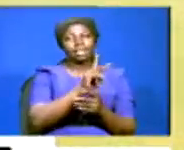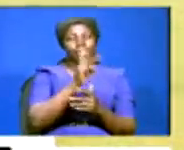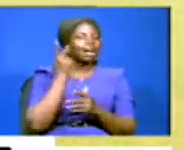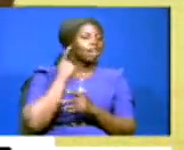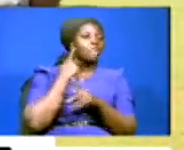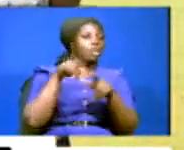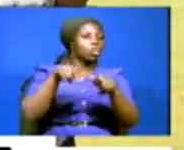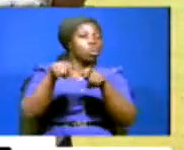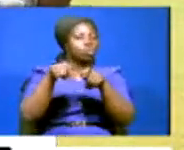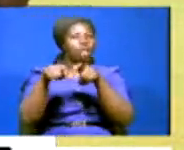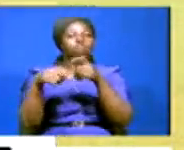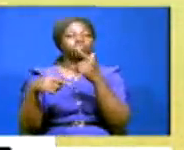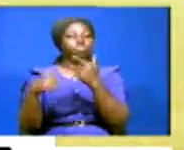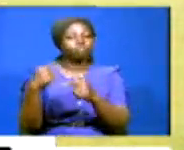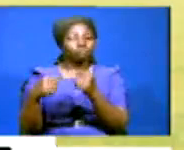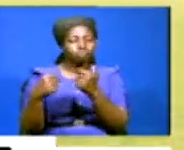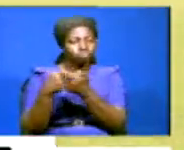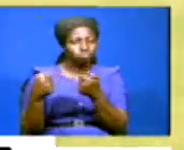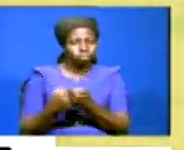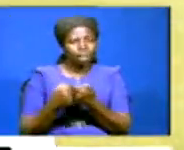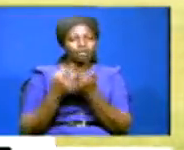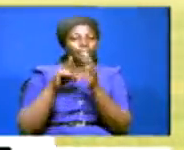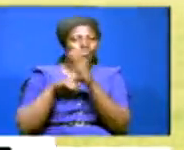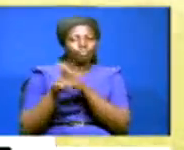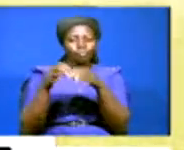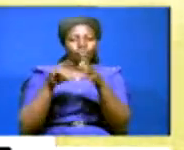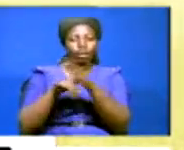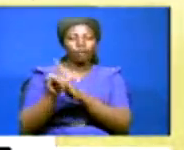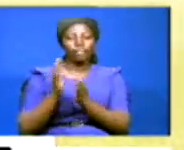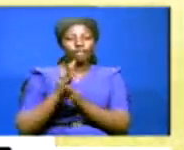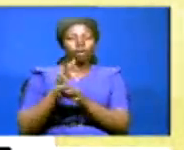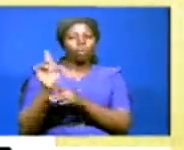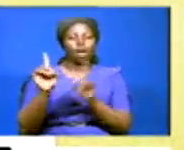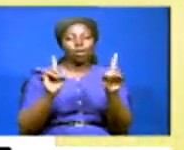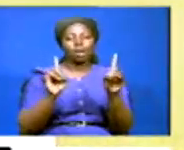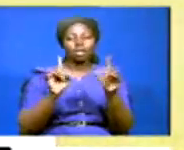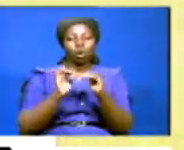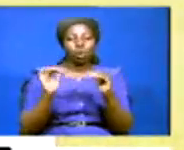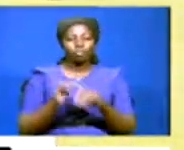game, scoring an injury time penalty to force a 1-1 draw.